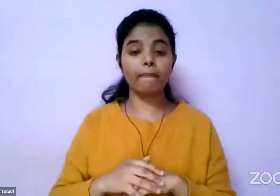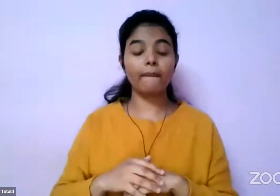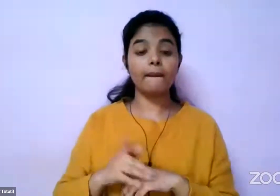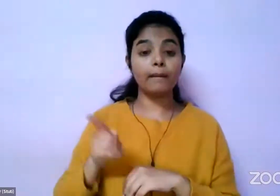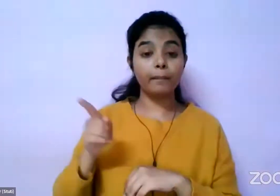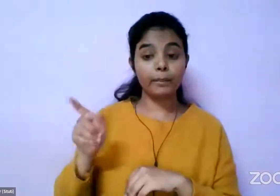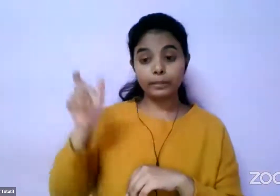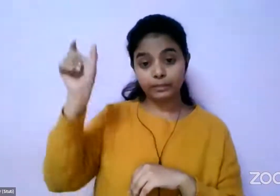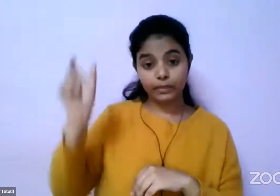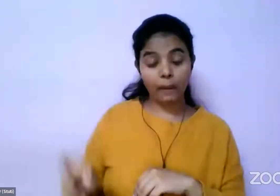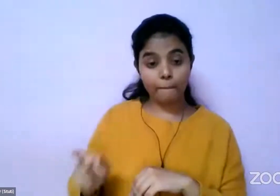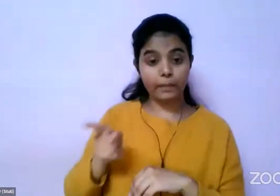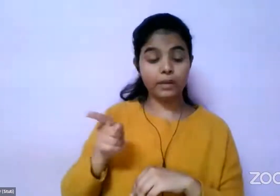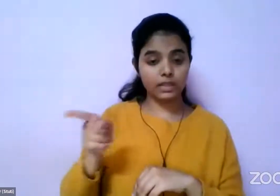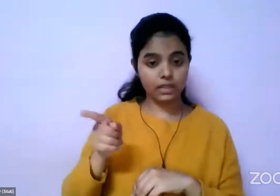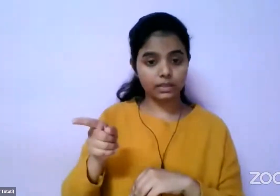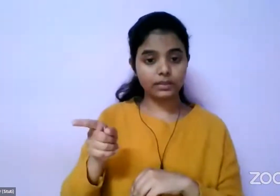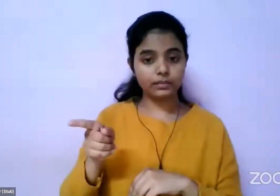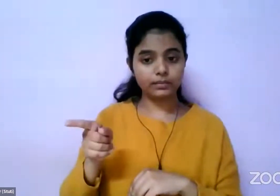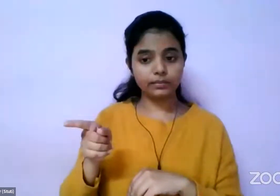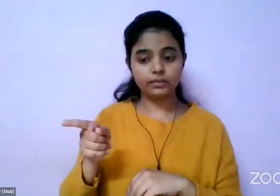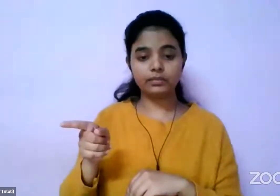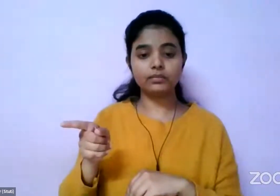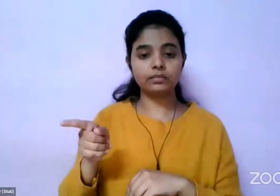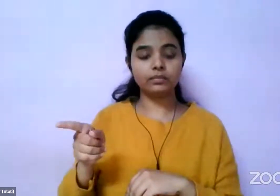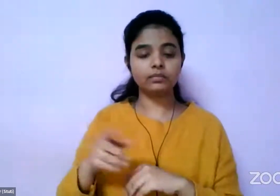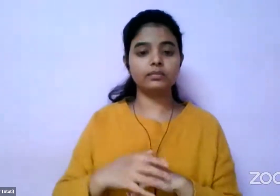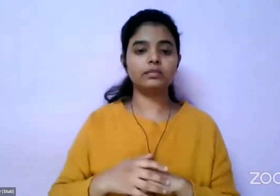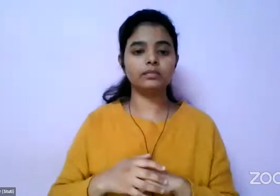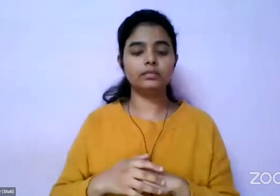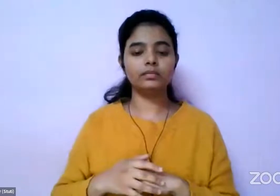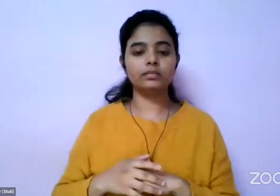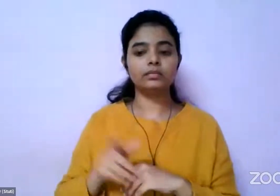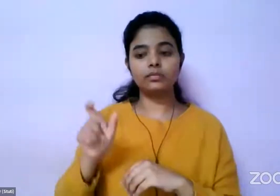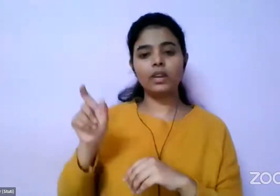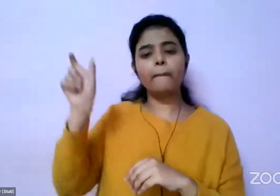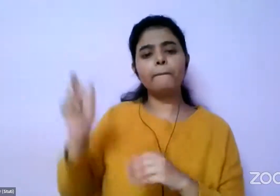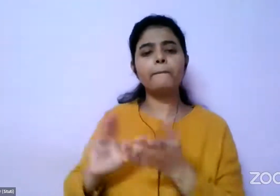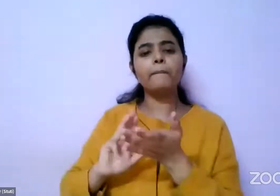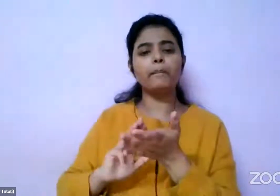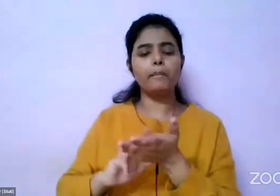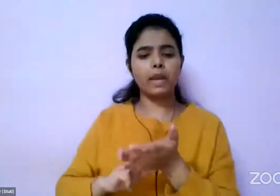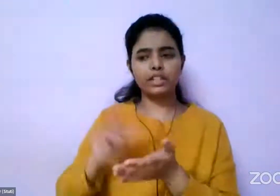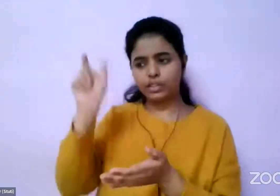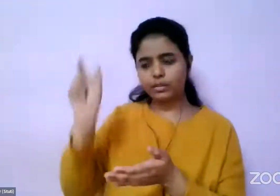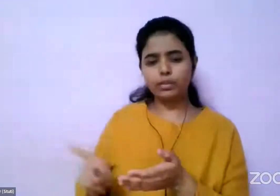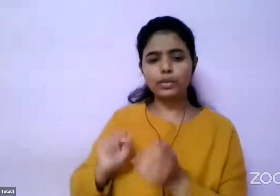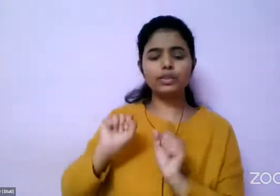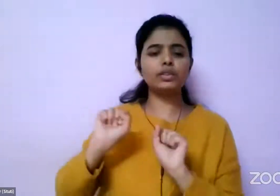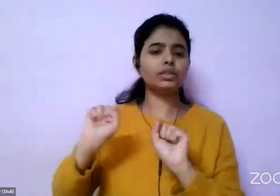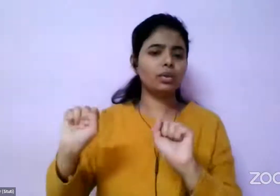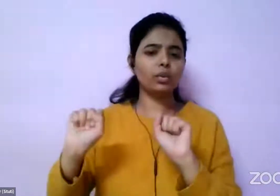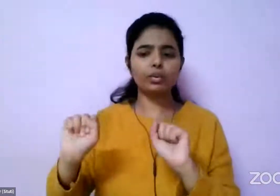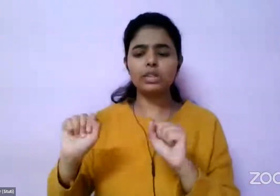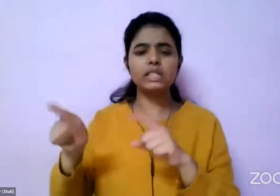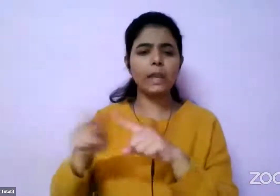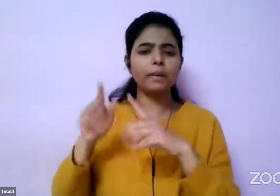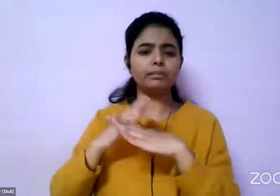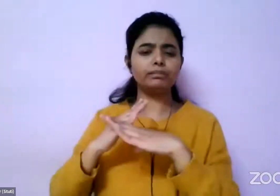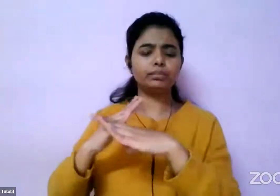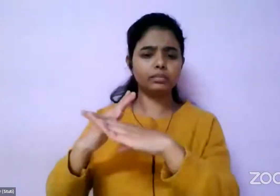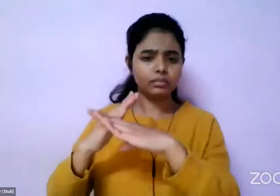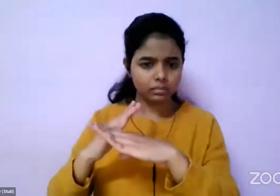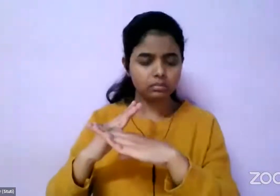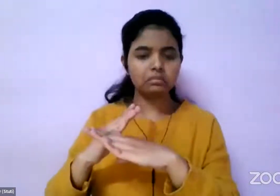Jane Eyre's Bertha has. So madness for Shakespeare's Hamlet is a protective shield and a tool to